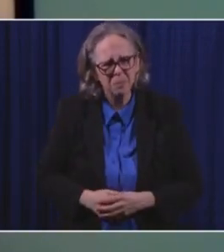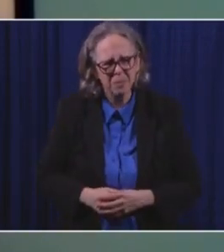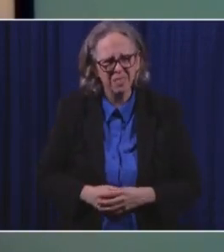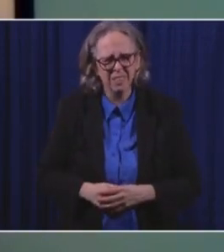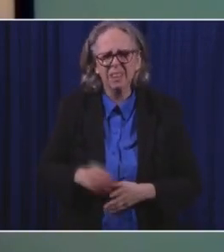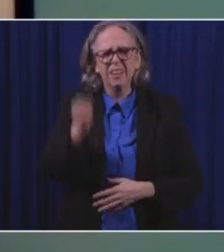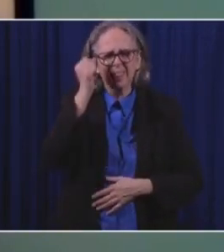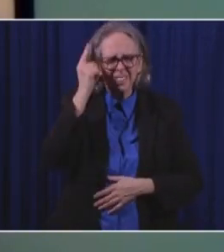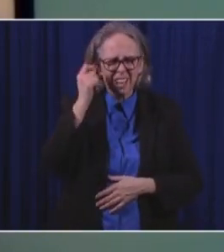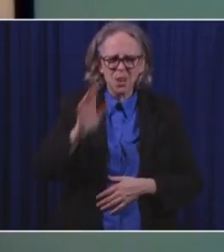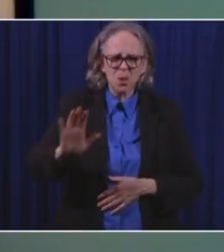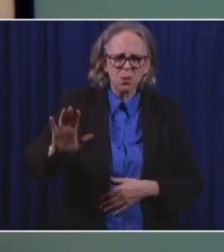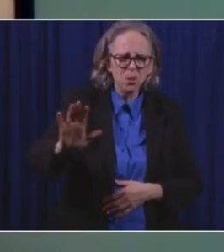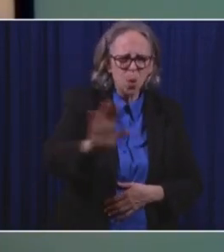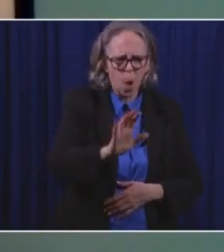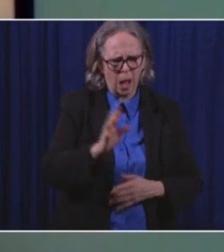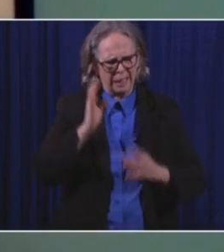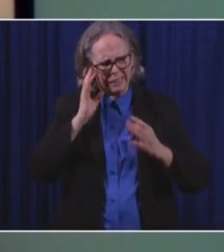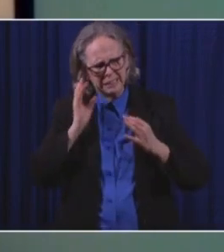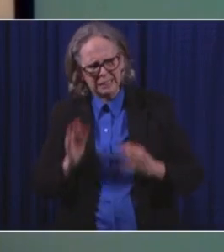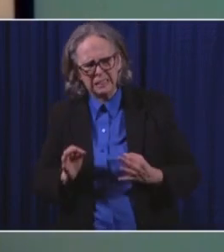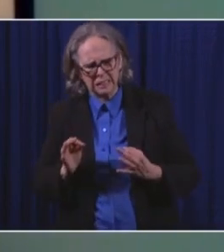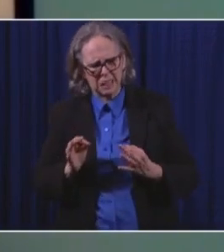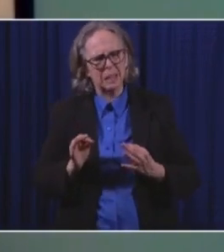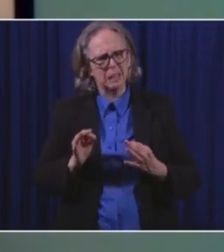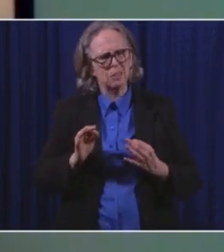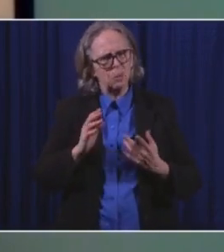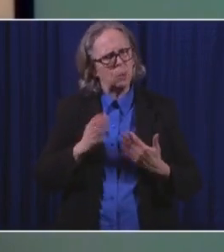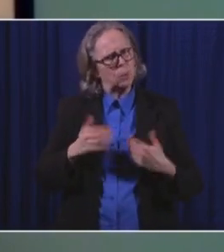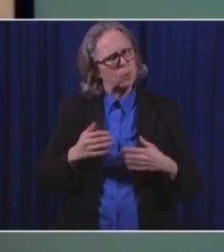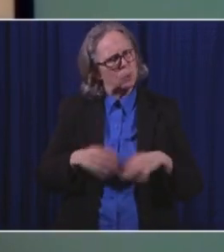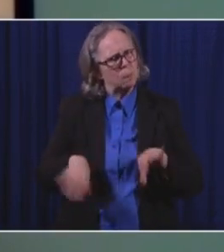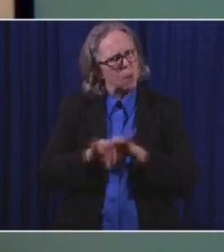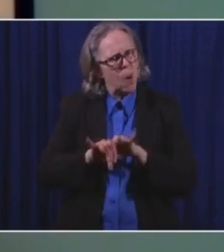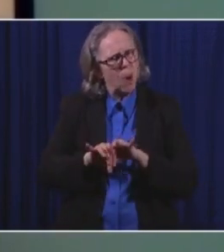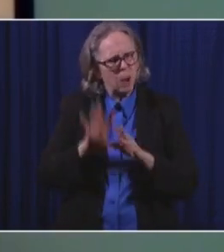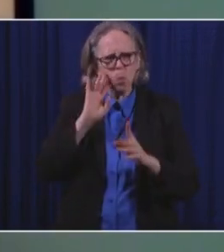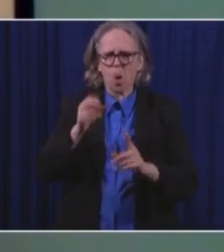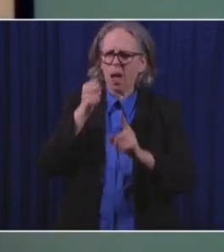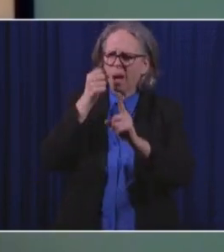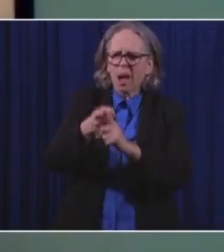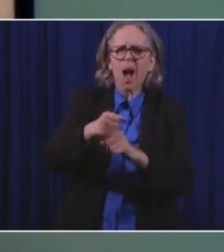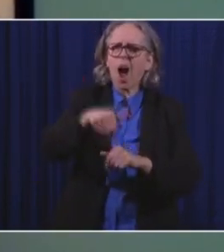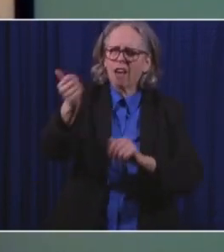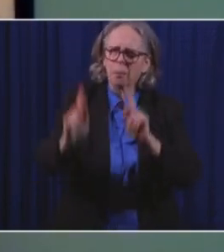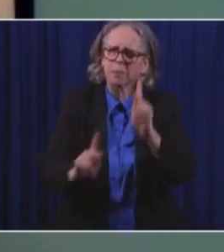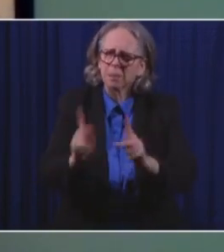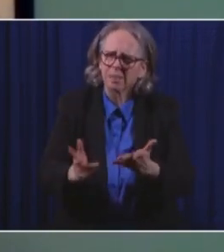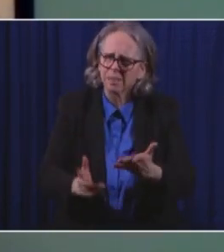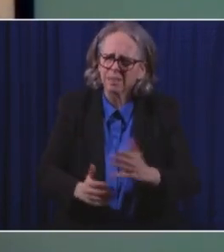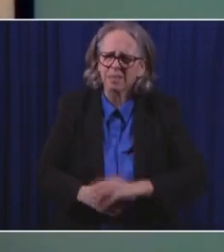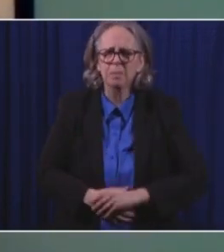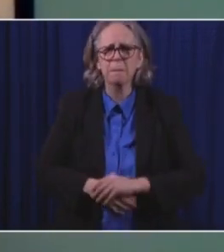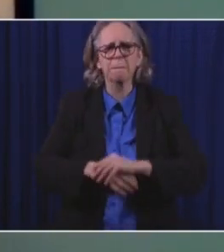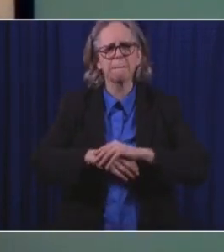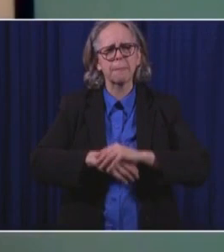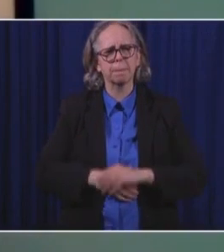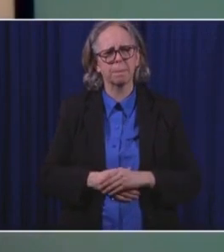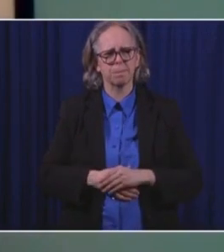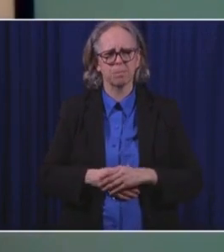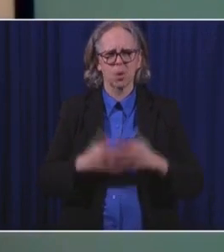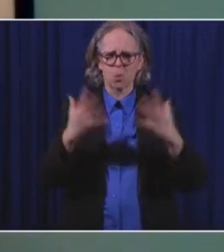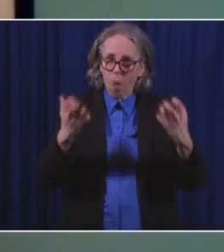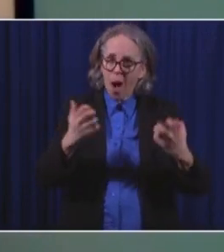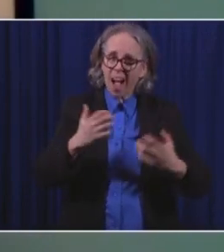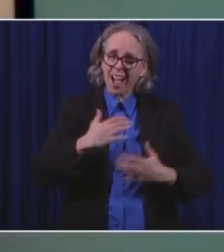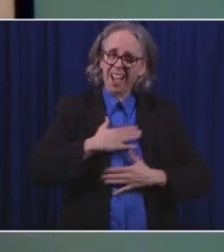are all in this together, so please do your part to protect the lives of others so that we can be part of the holiday festivities, the birthday